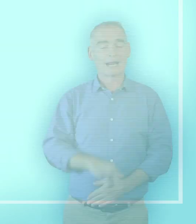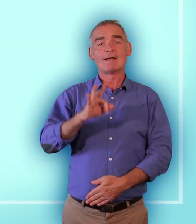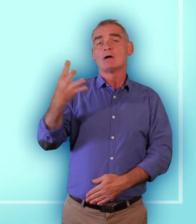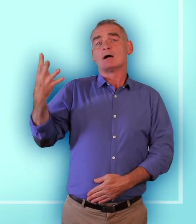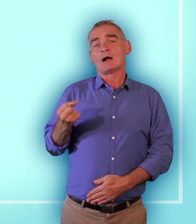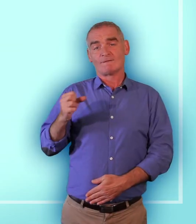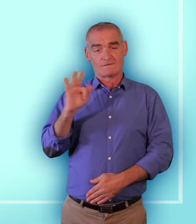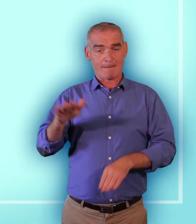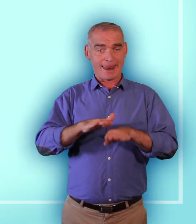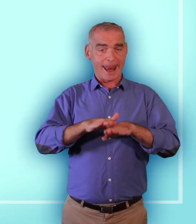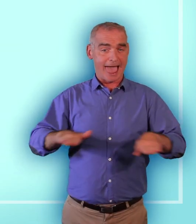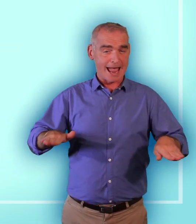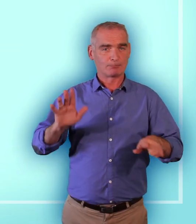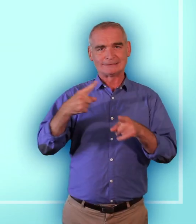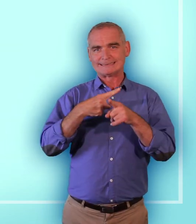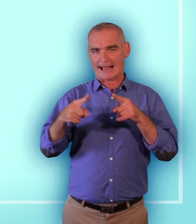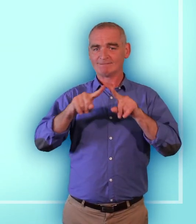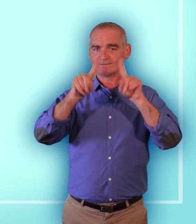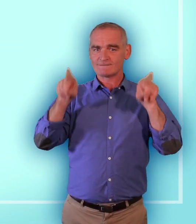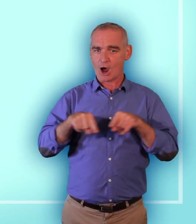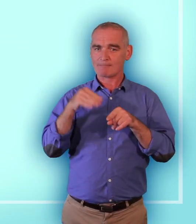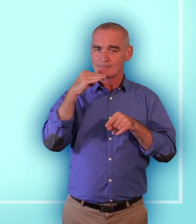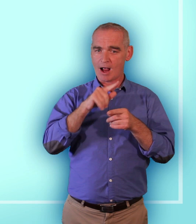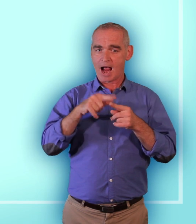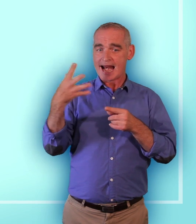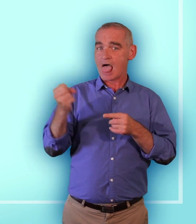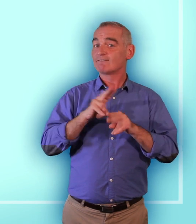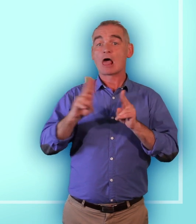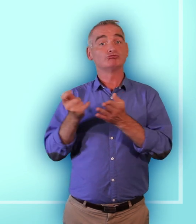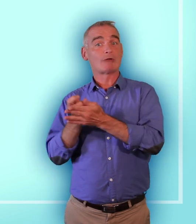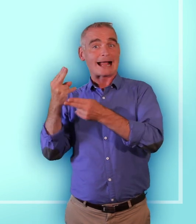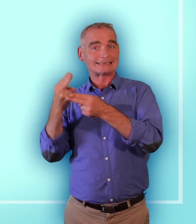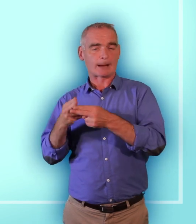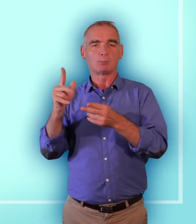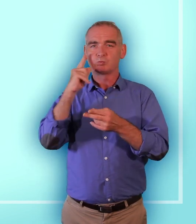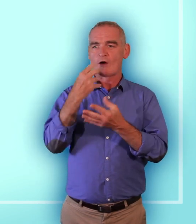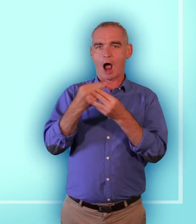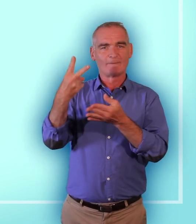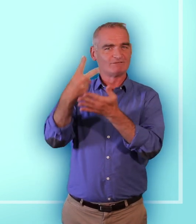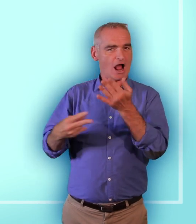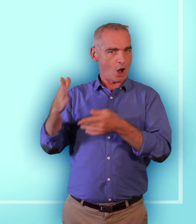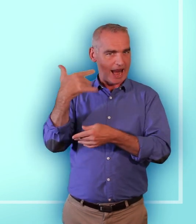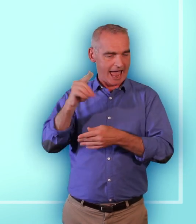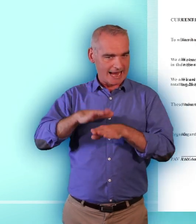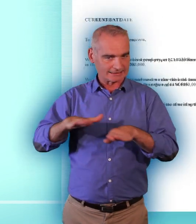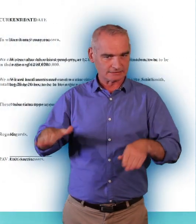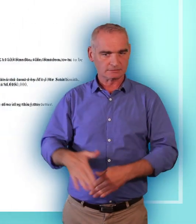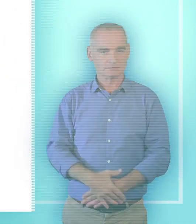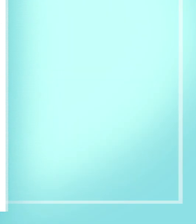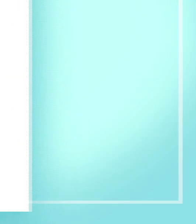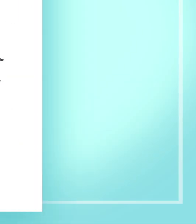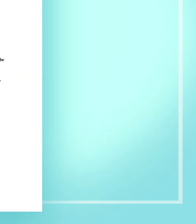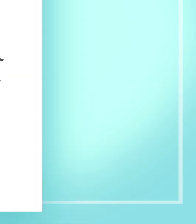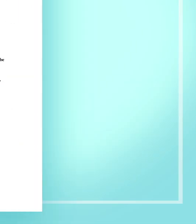If you earn income from land, send us details of the annual income. If the land is not rented, send us a valuation